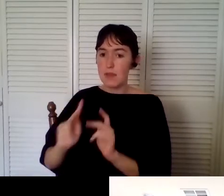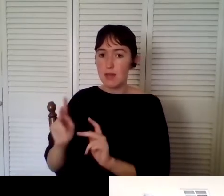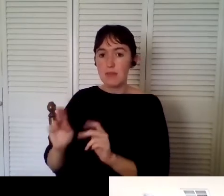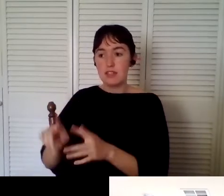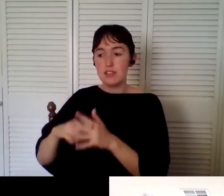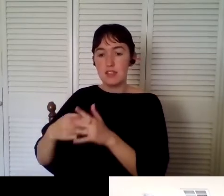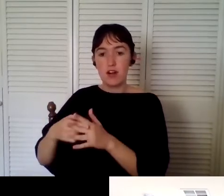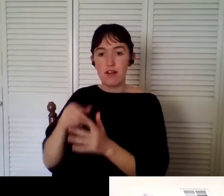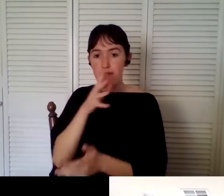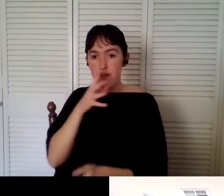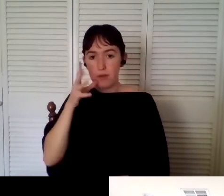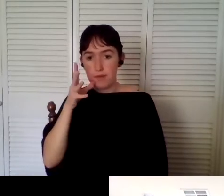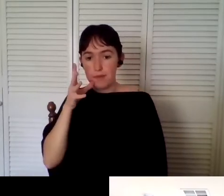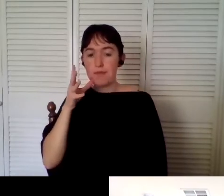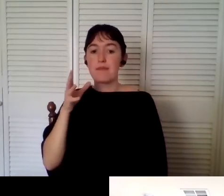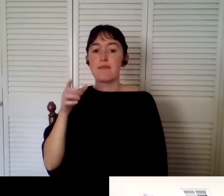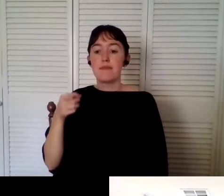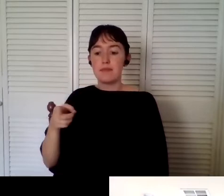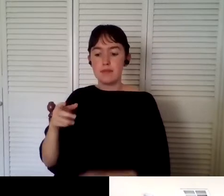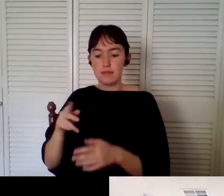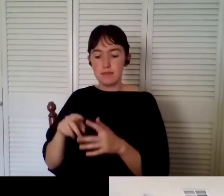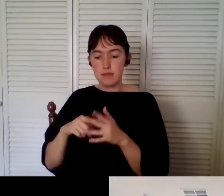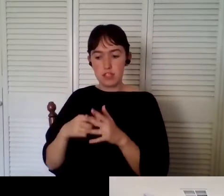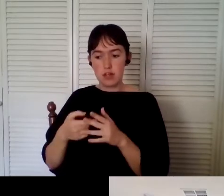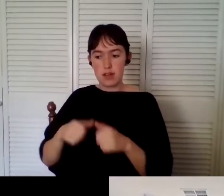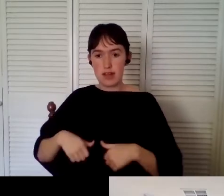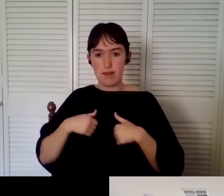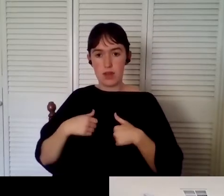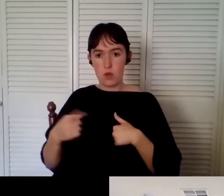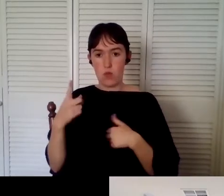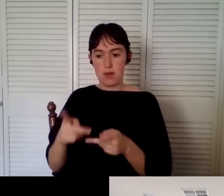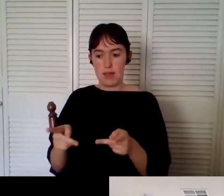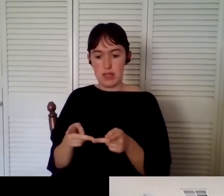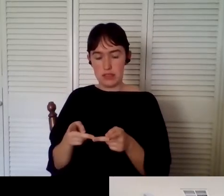place to place, they start living in one place. At the same time that